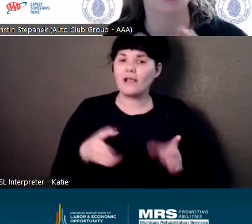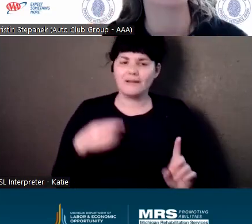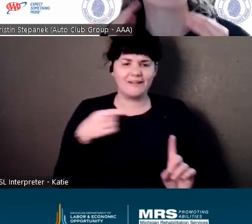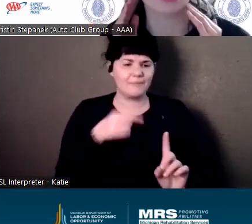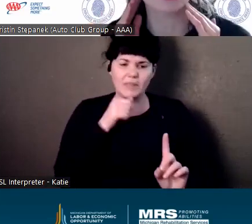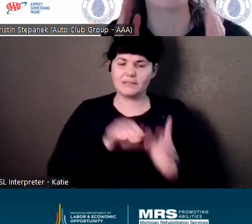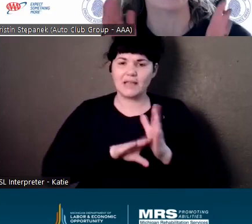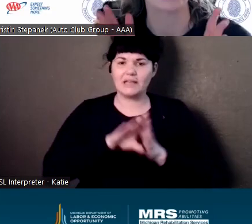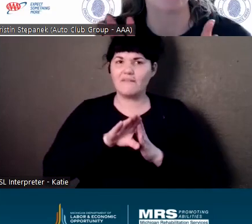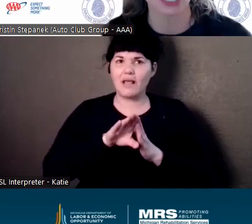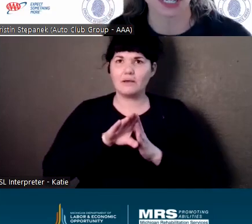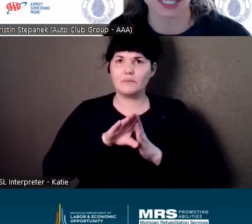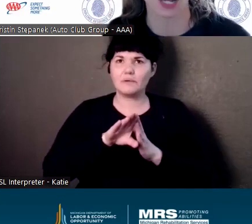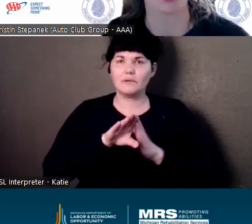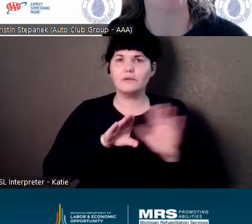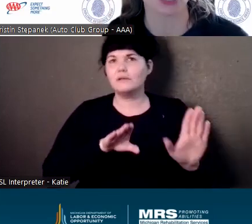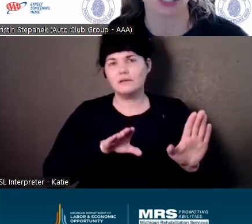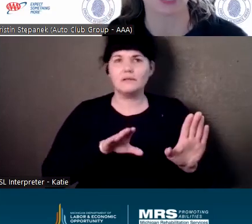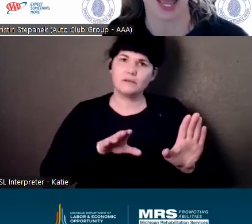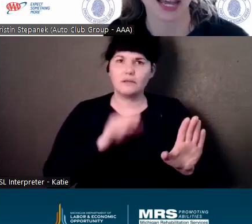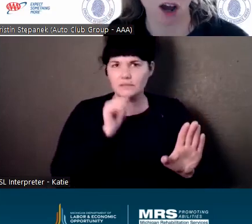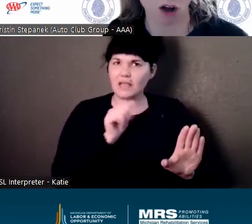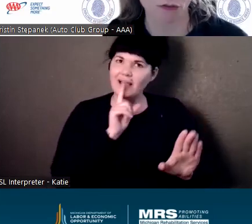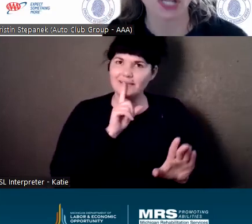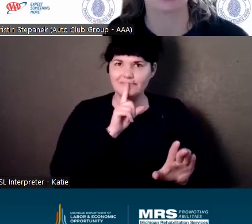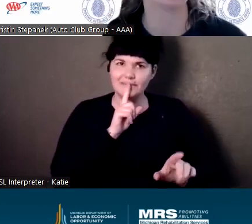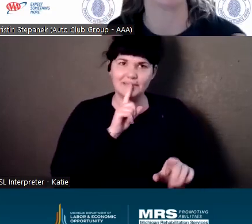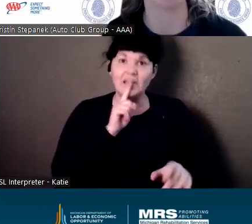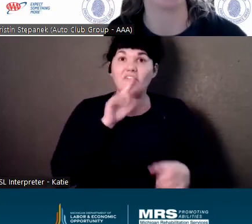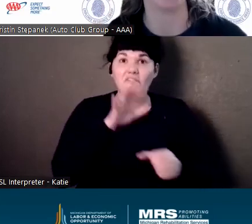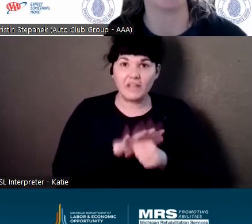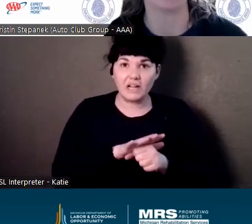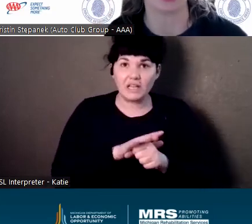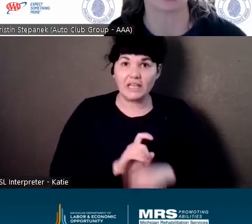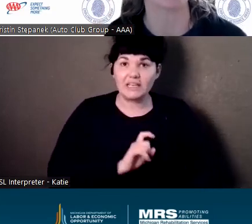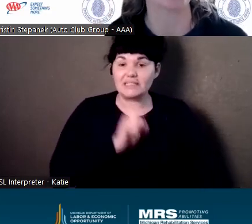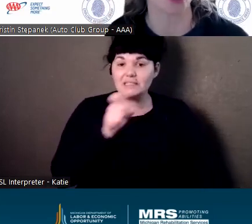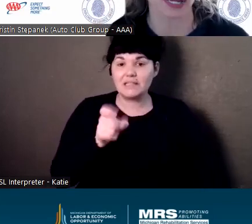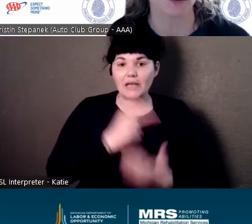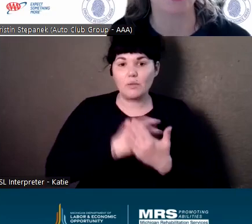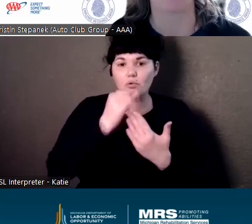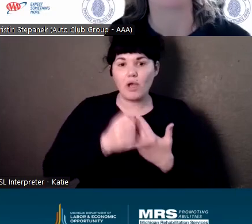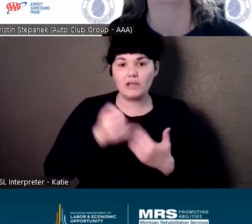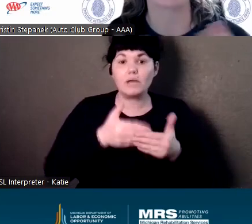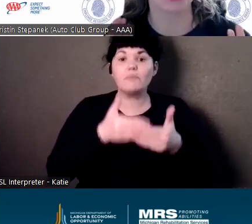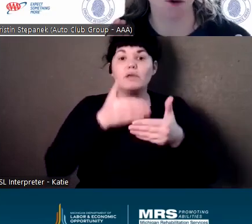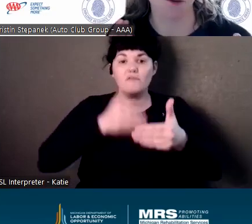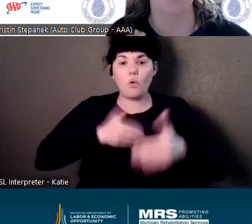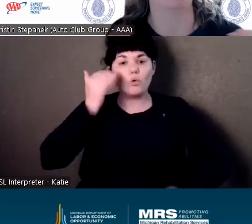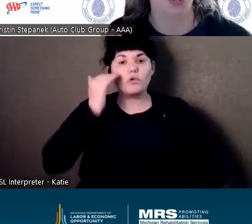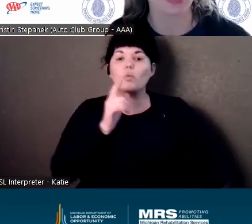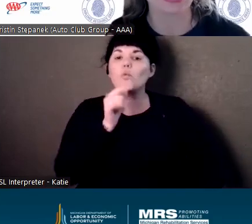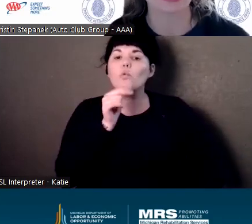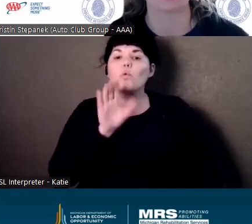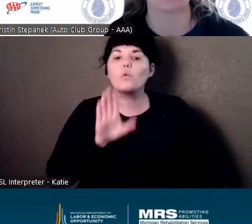develop or definitively assign a project ahead of seeing who his interns will be. And so